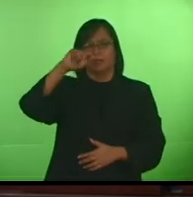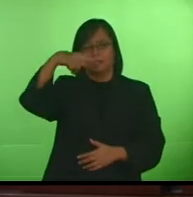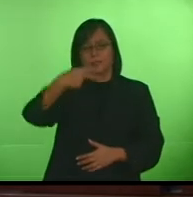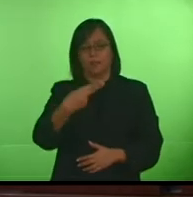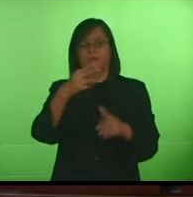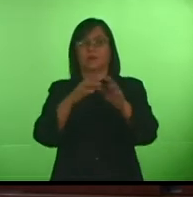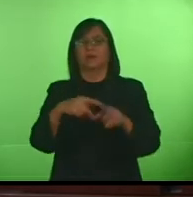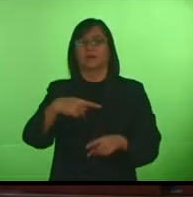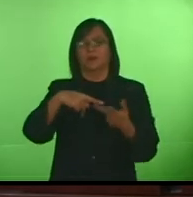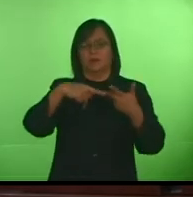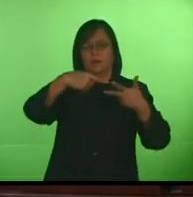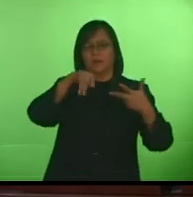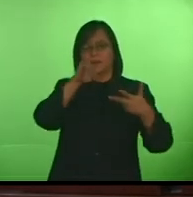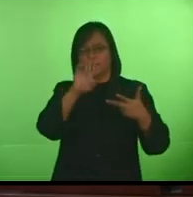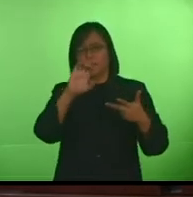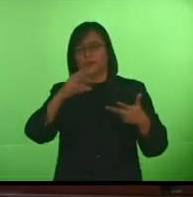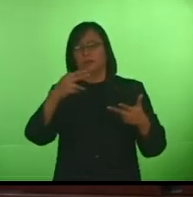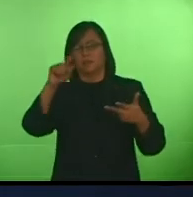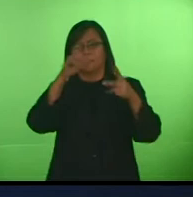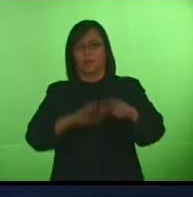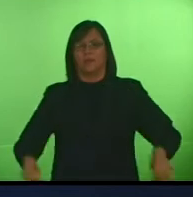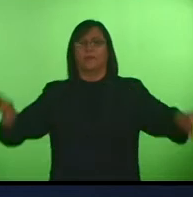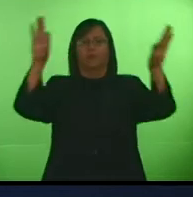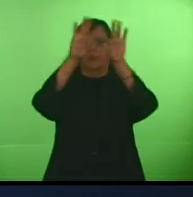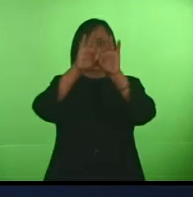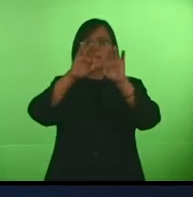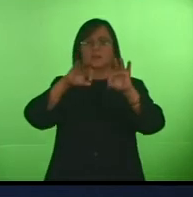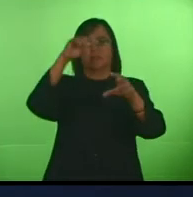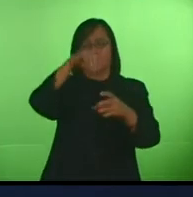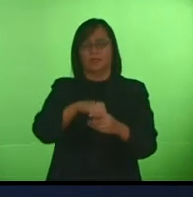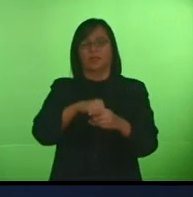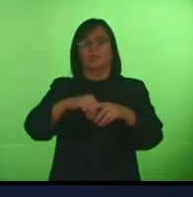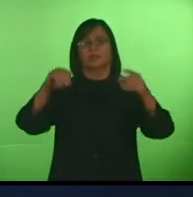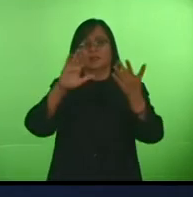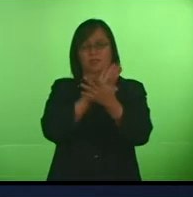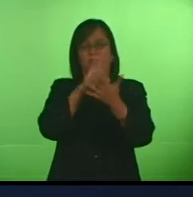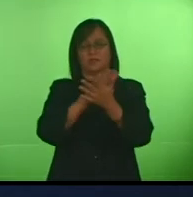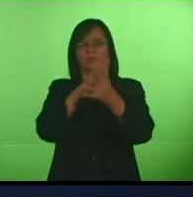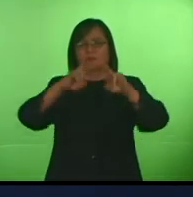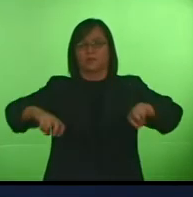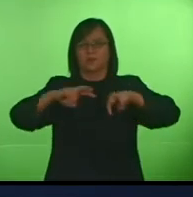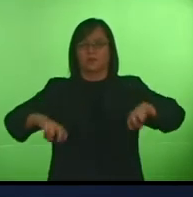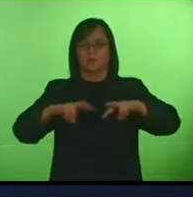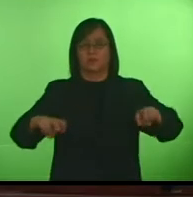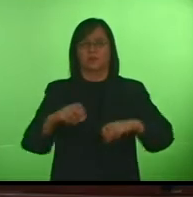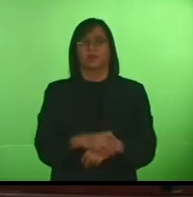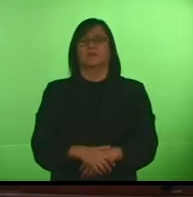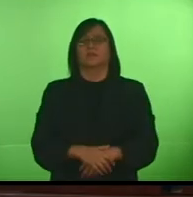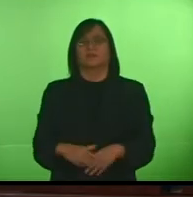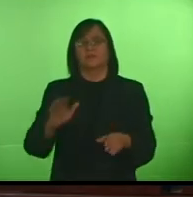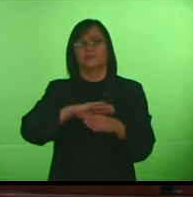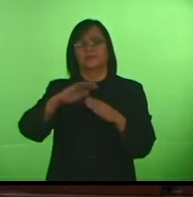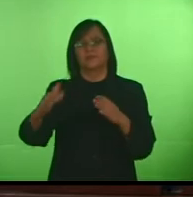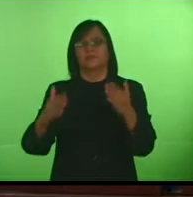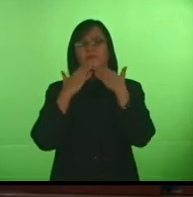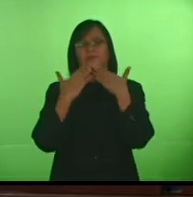again, when you use this as well, you go back to here, you need to avoid plagiarism. With that, thank